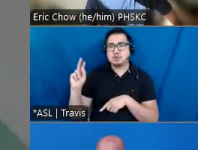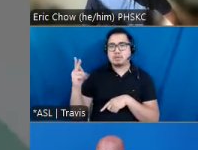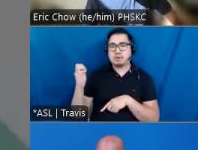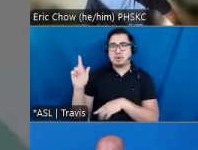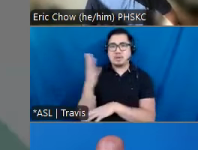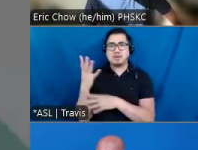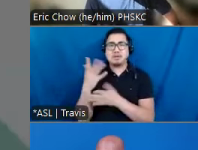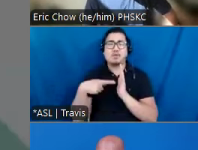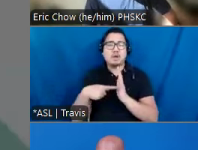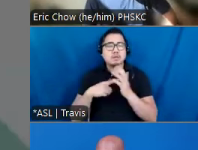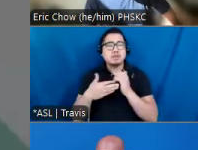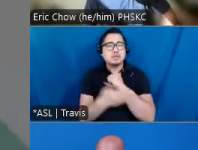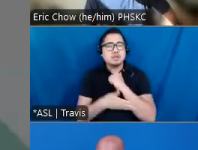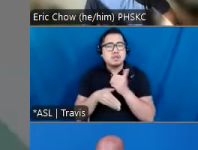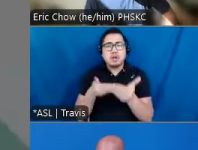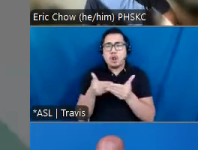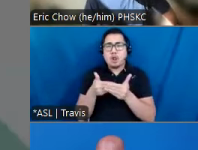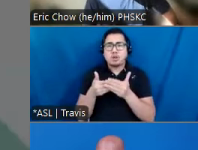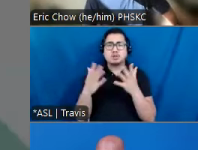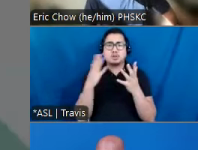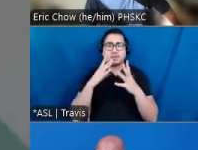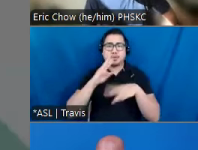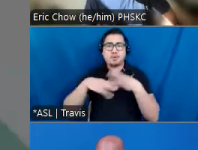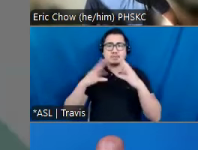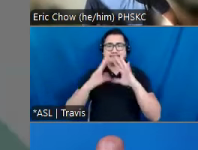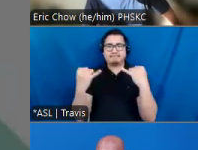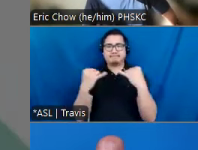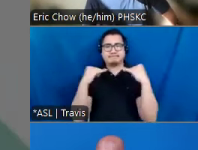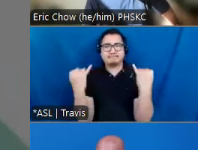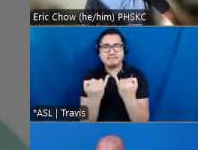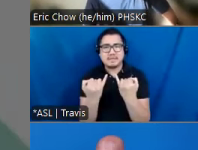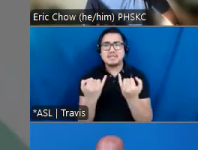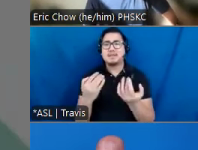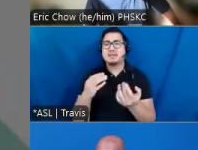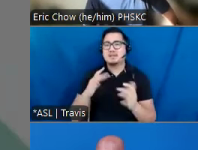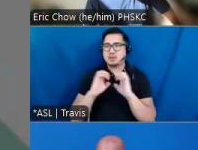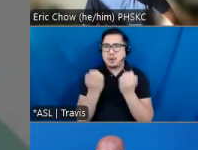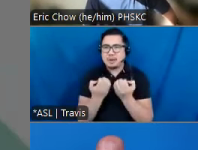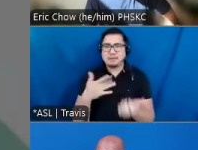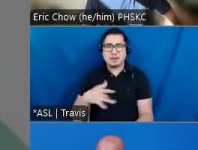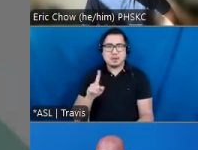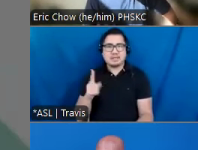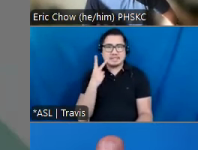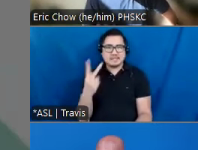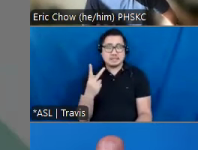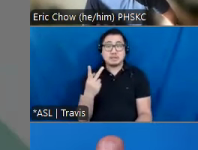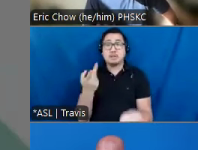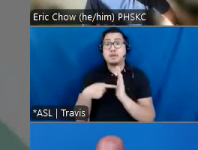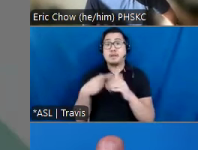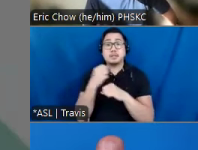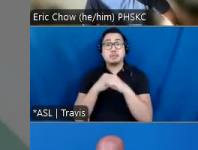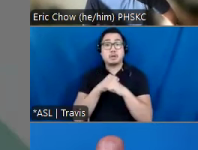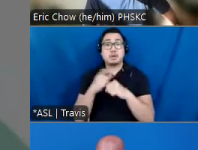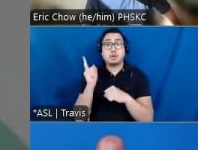around the equator is where you would typically see this type of infection, because that's also where the mosquito that transmits